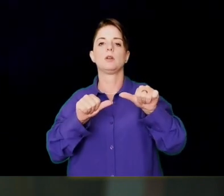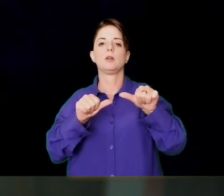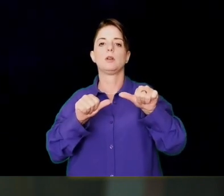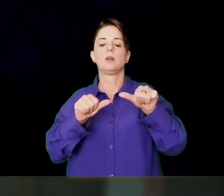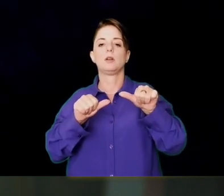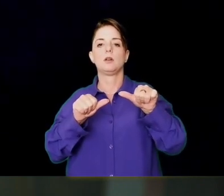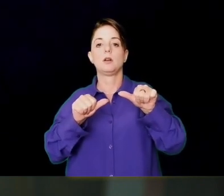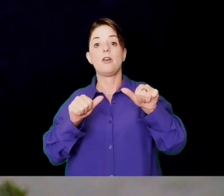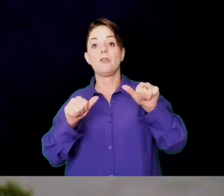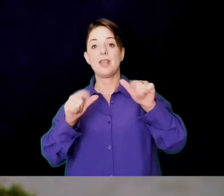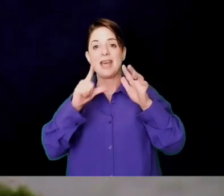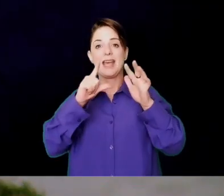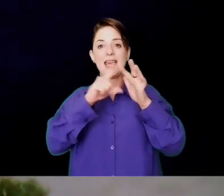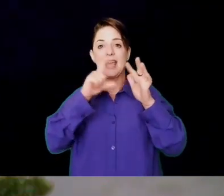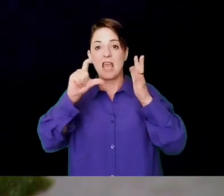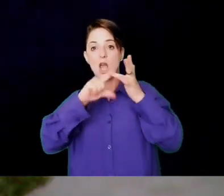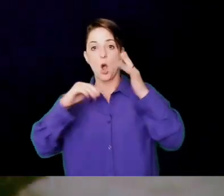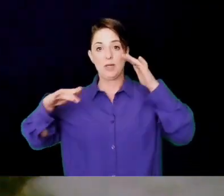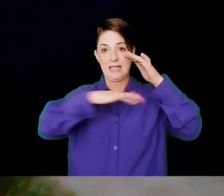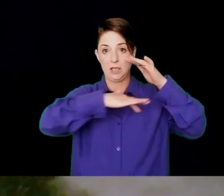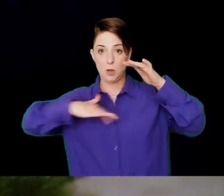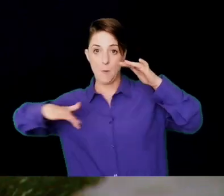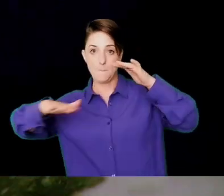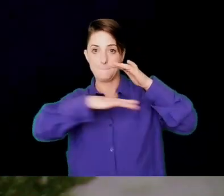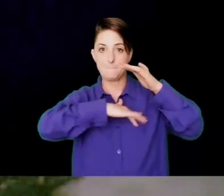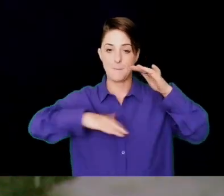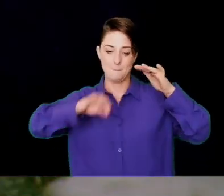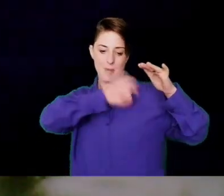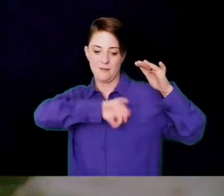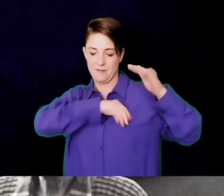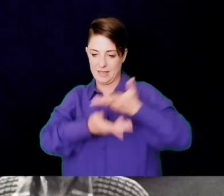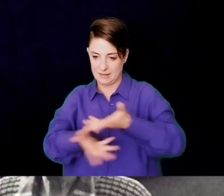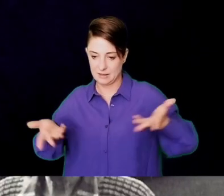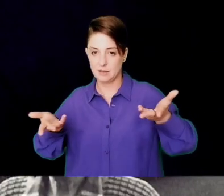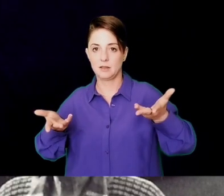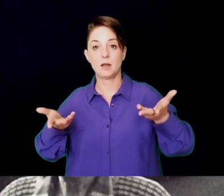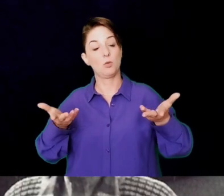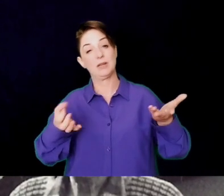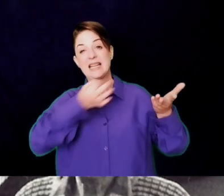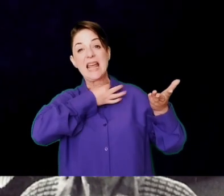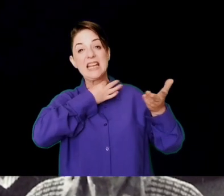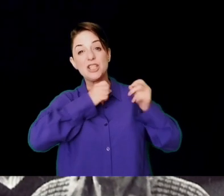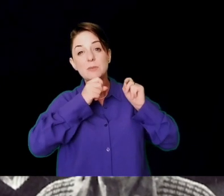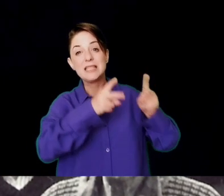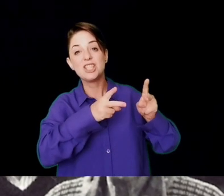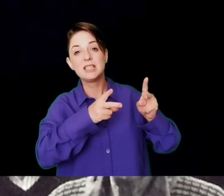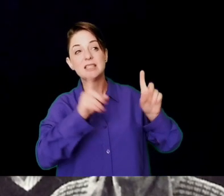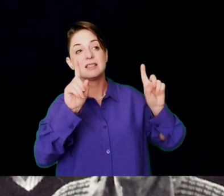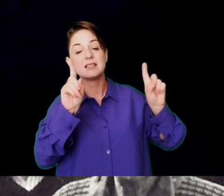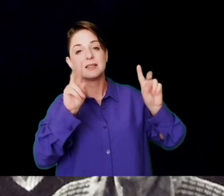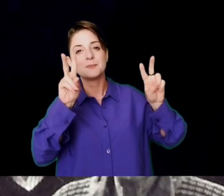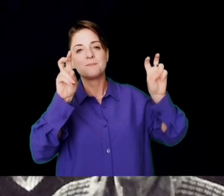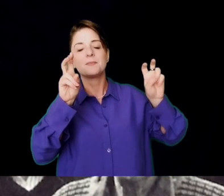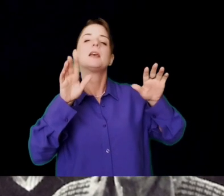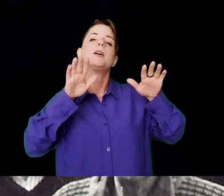Not just for the ecosystem under the waves, but for that endangered species